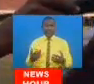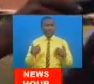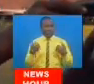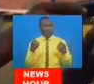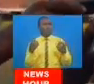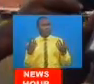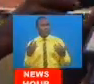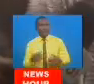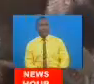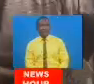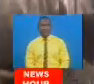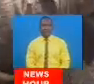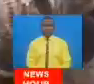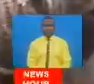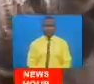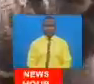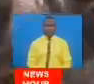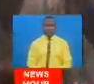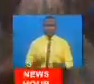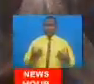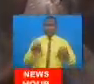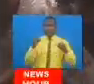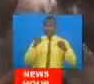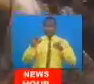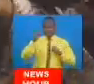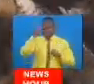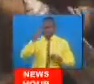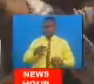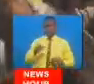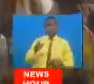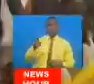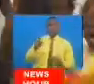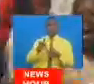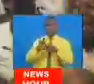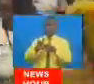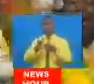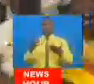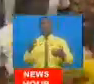do about this team, and we'll do it. The Youth and Sports Minister, Elvis Ifeye Ankwa, then joined the